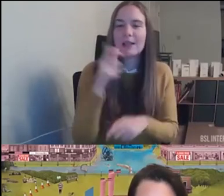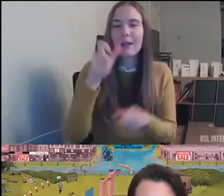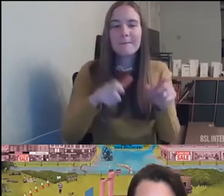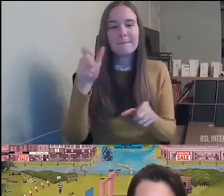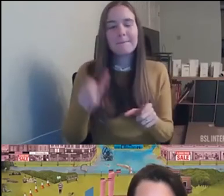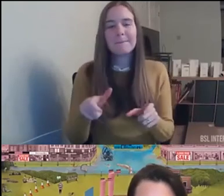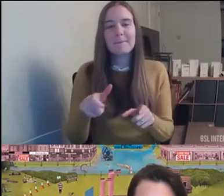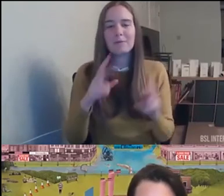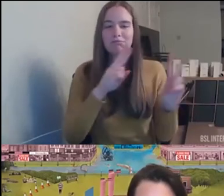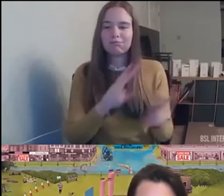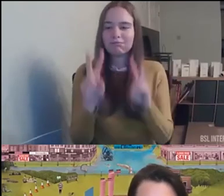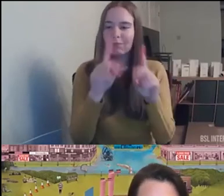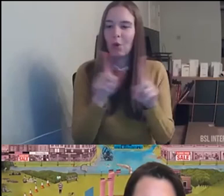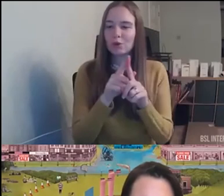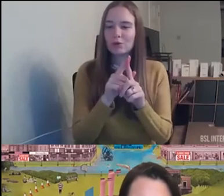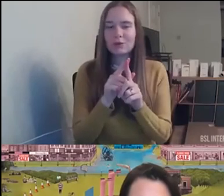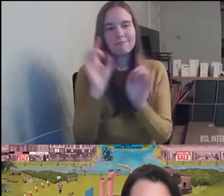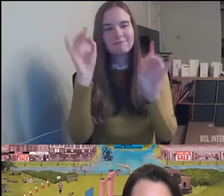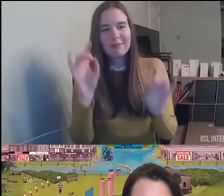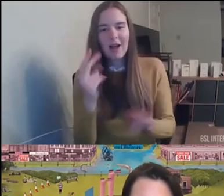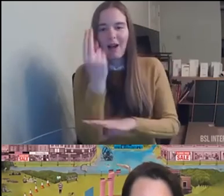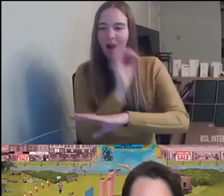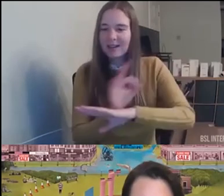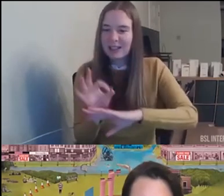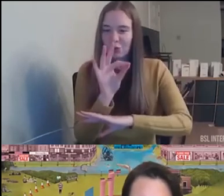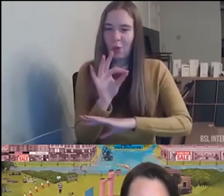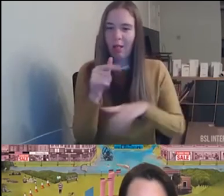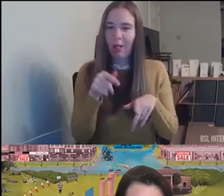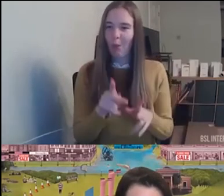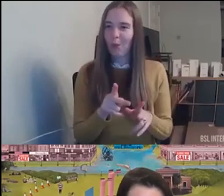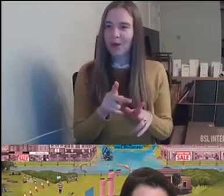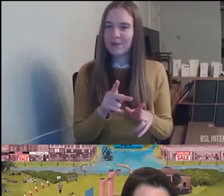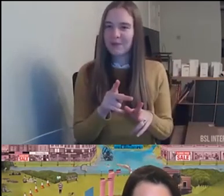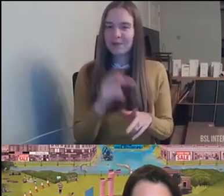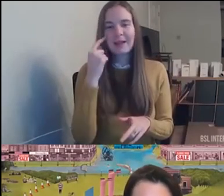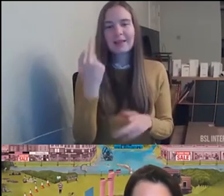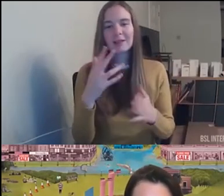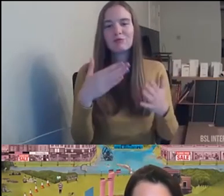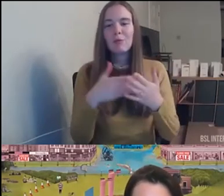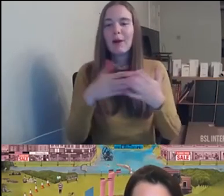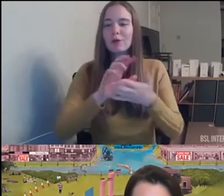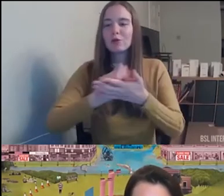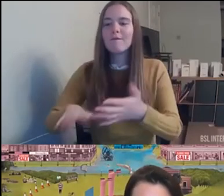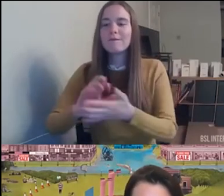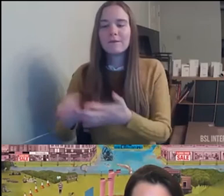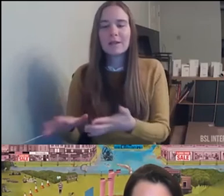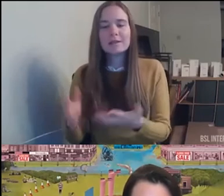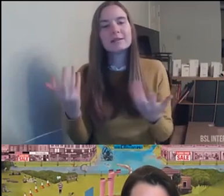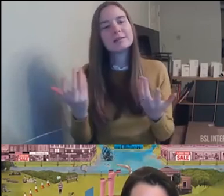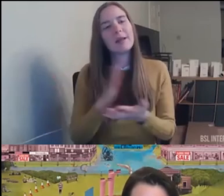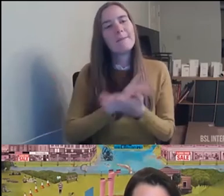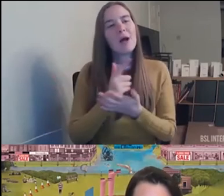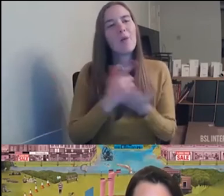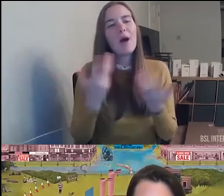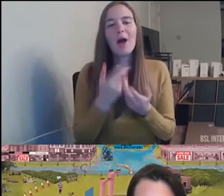fantastical kind of architectural forms. And, um, I think in removing barriers, was really about how people can occupy their